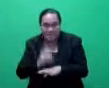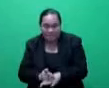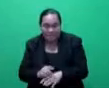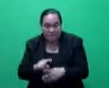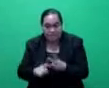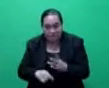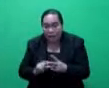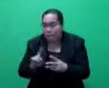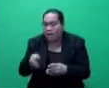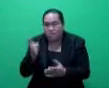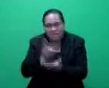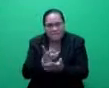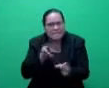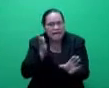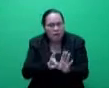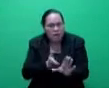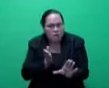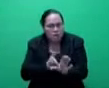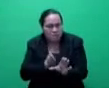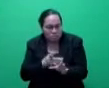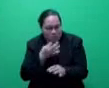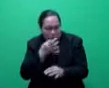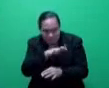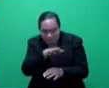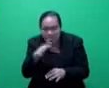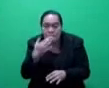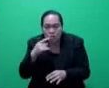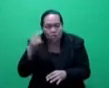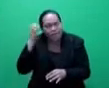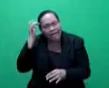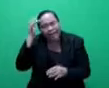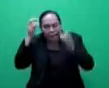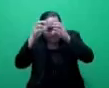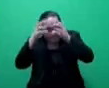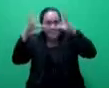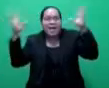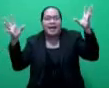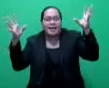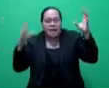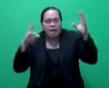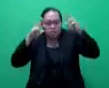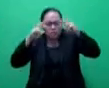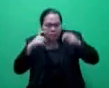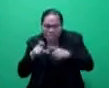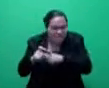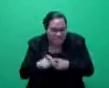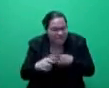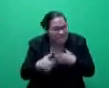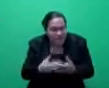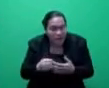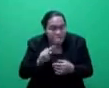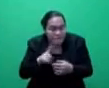psychological. So I ask Fijians directly, think big, find opportunity in hardship, and consider